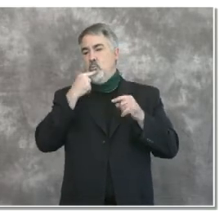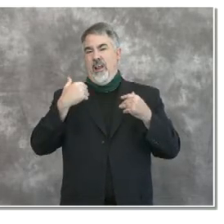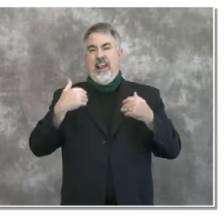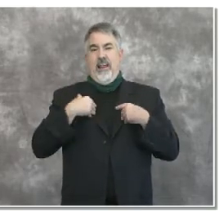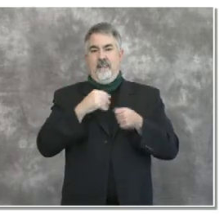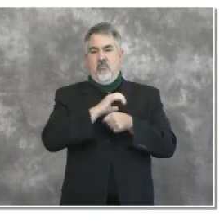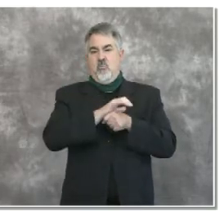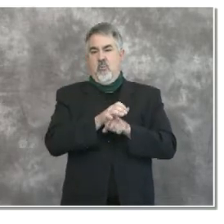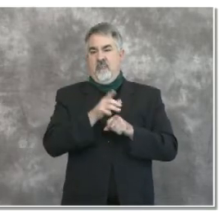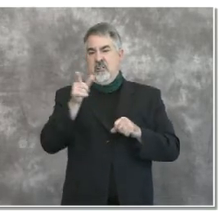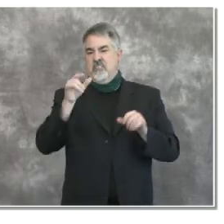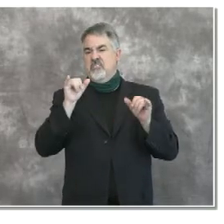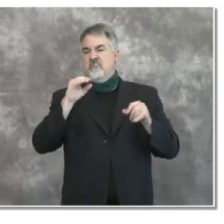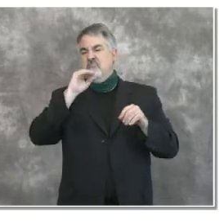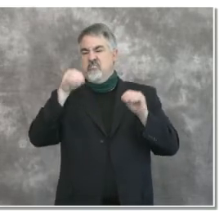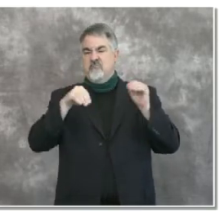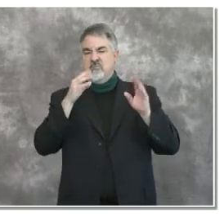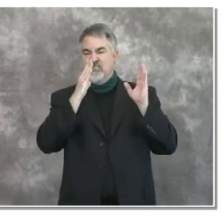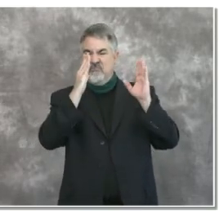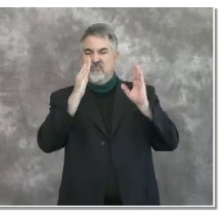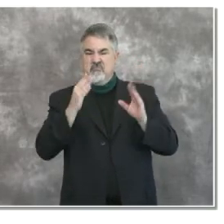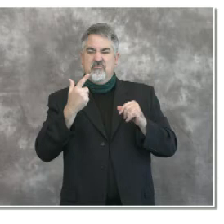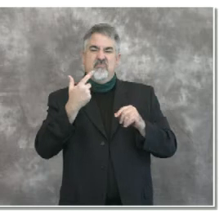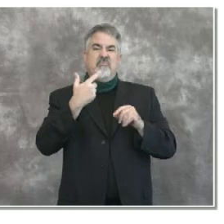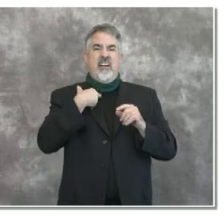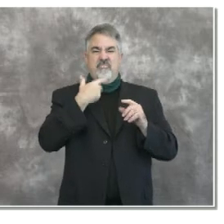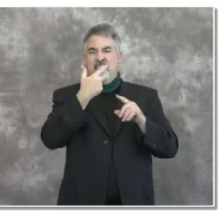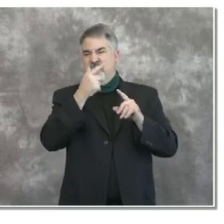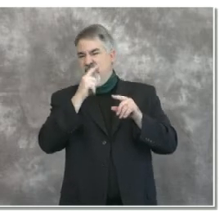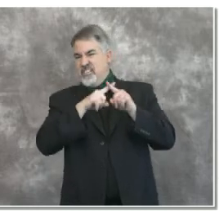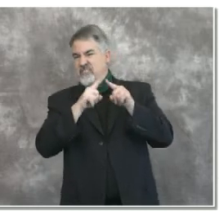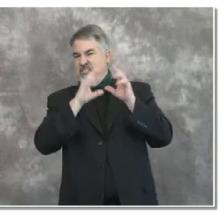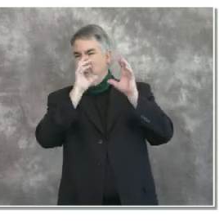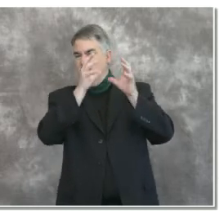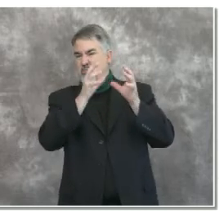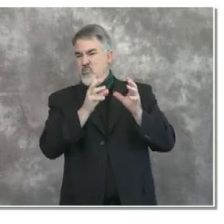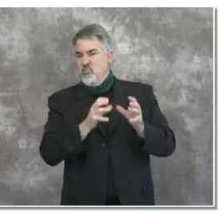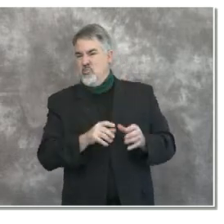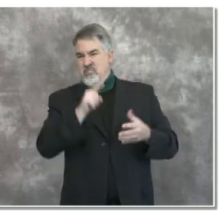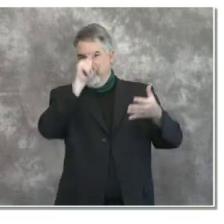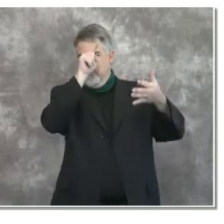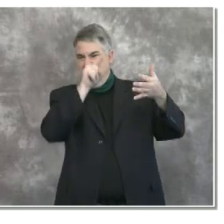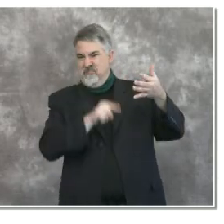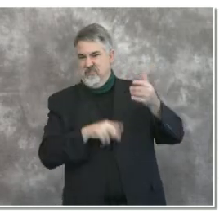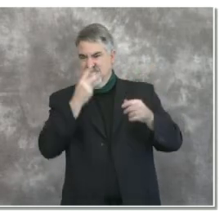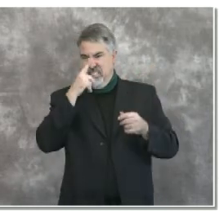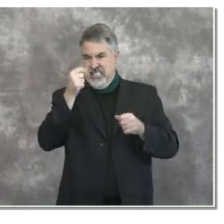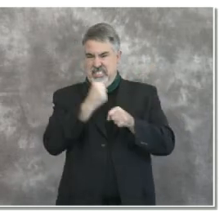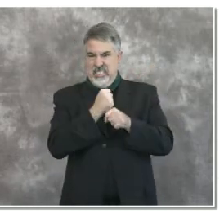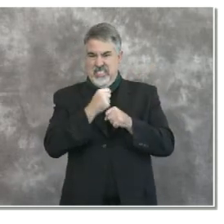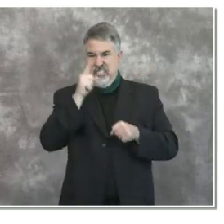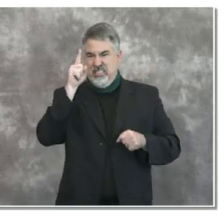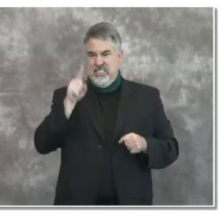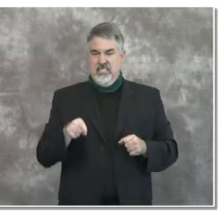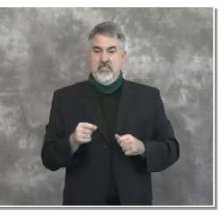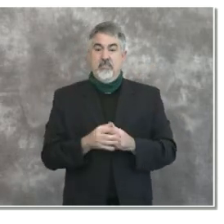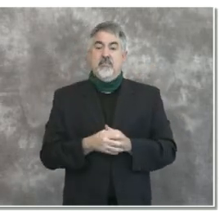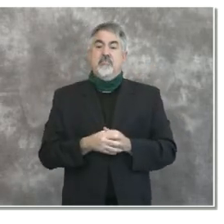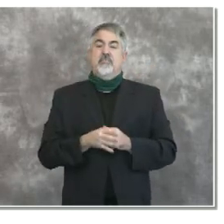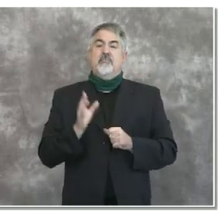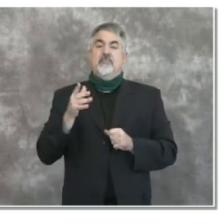the same, 3 months of age up to 100 years of age. We have the same percentage